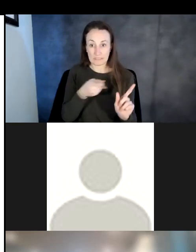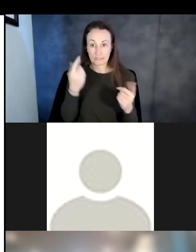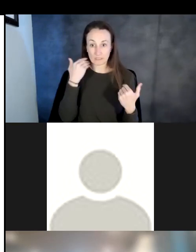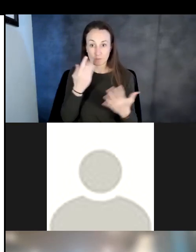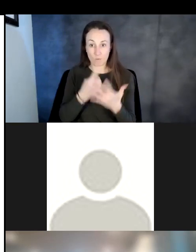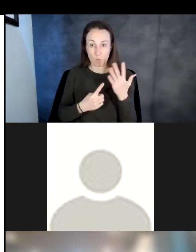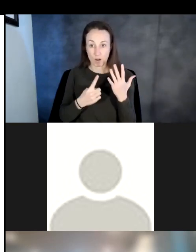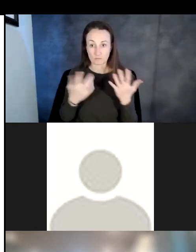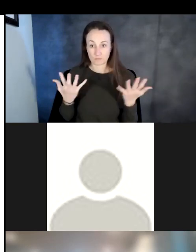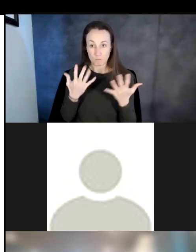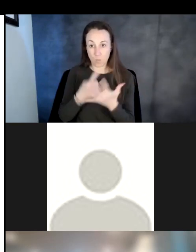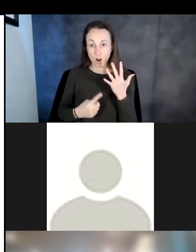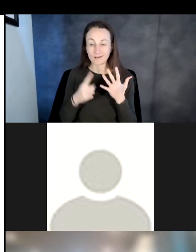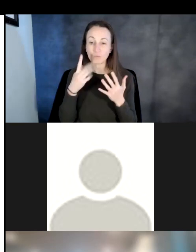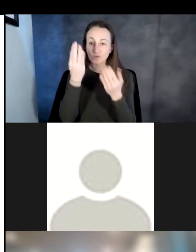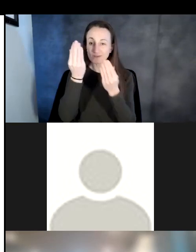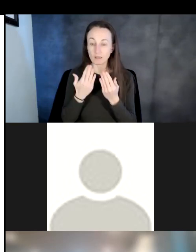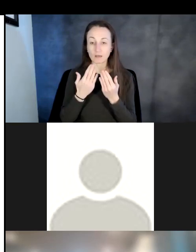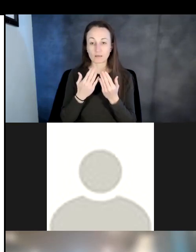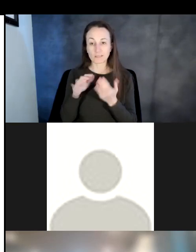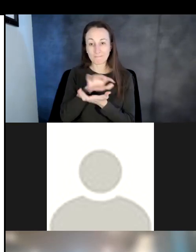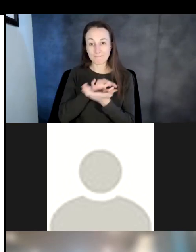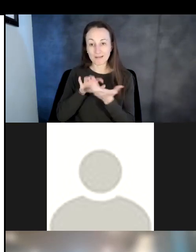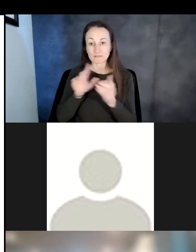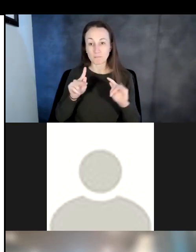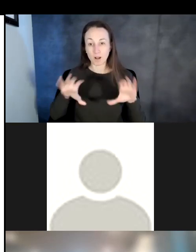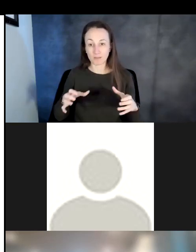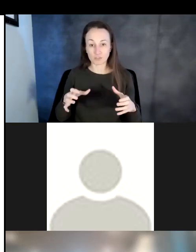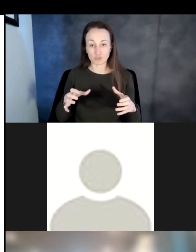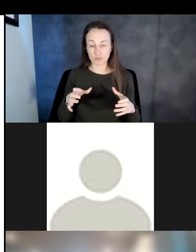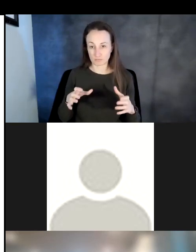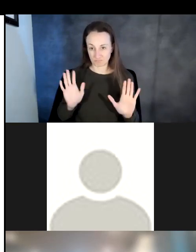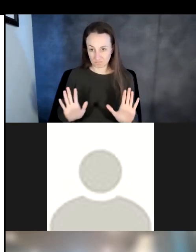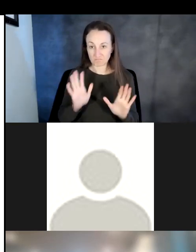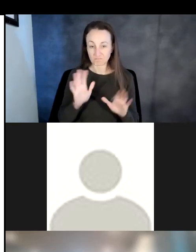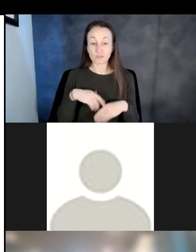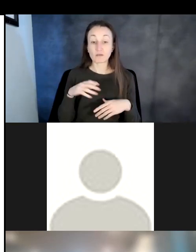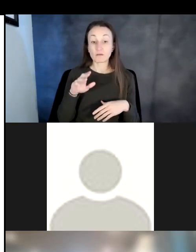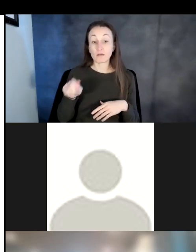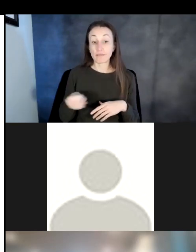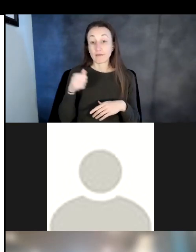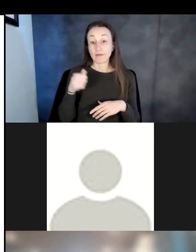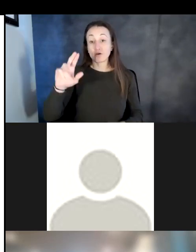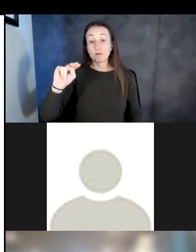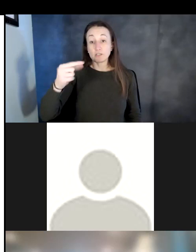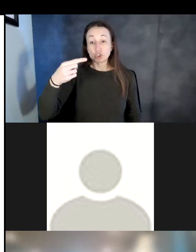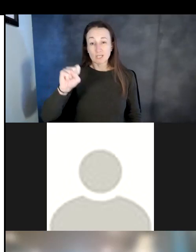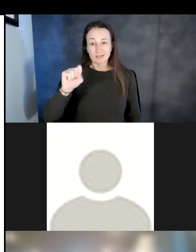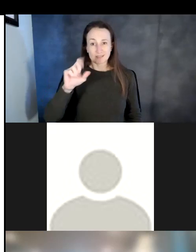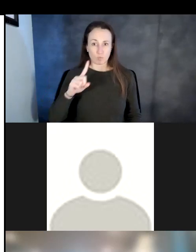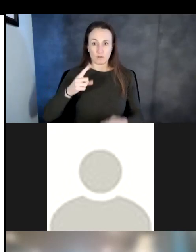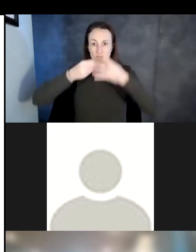It's just going to tell us mixed population, but we don't know exactly what those sequences were. NGS, on the other hand, will return millions of